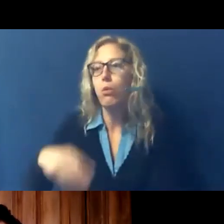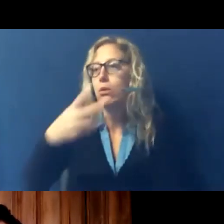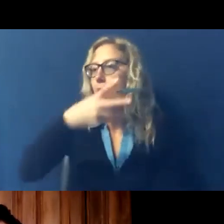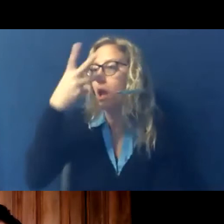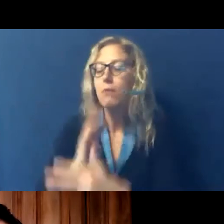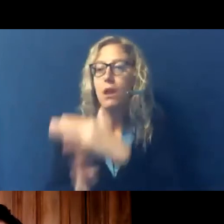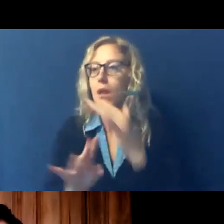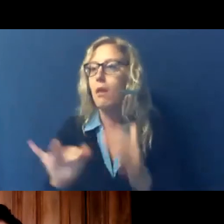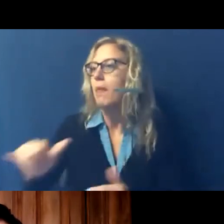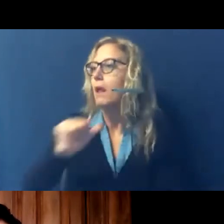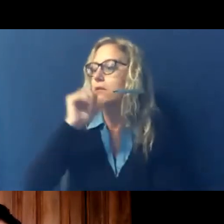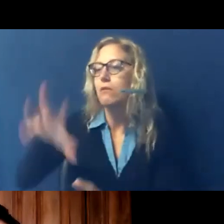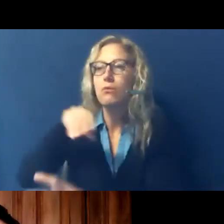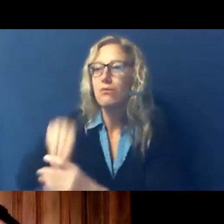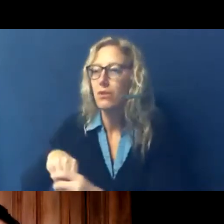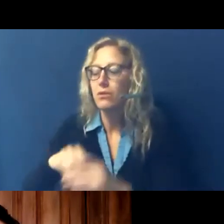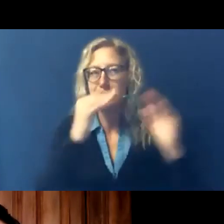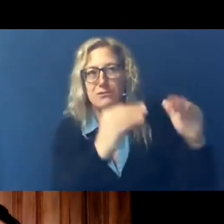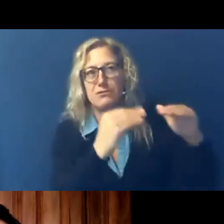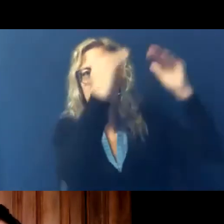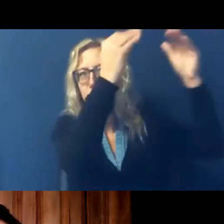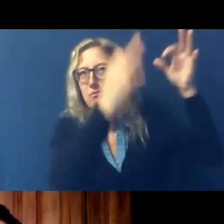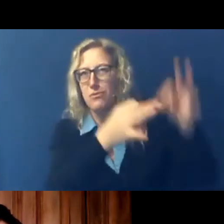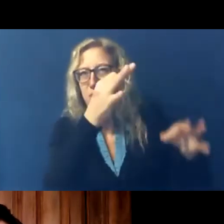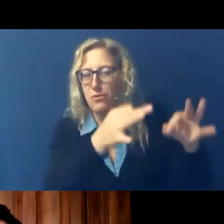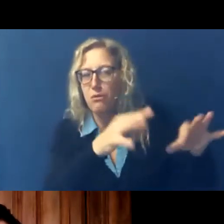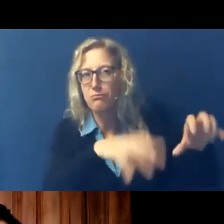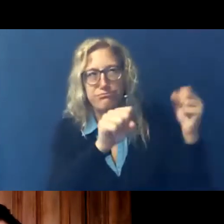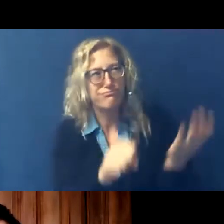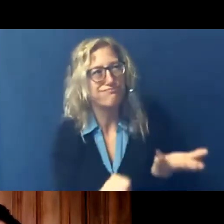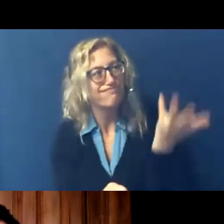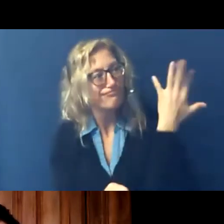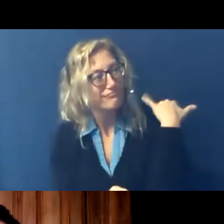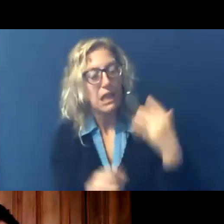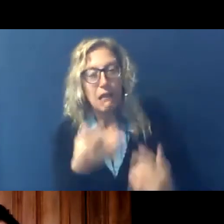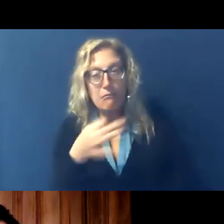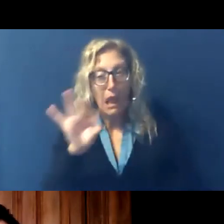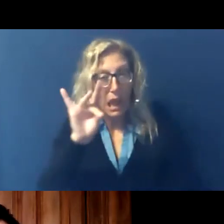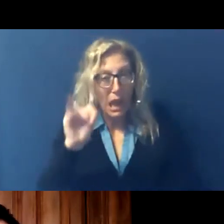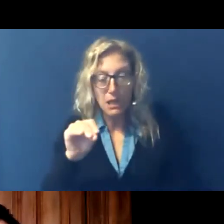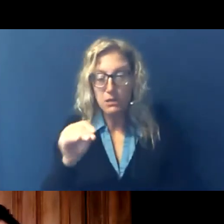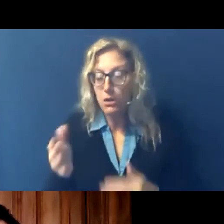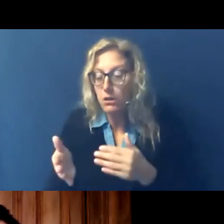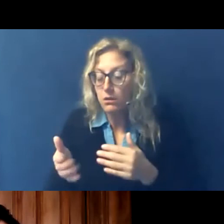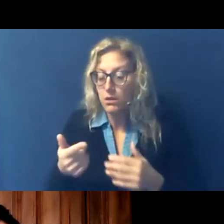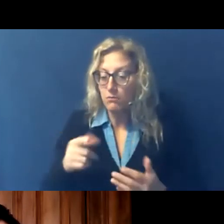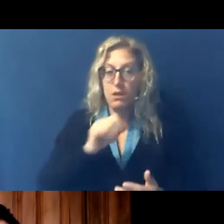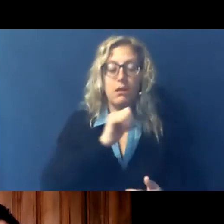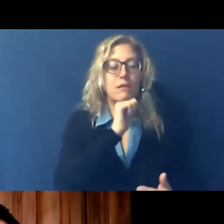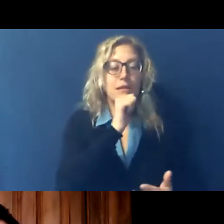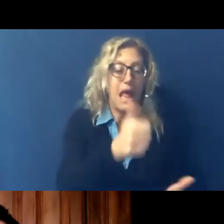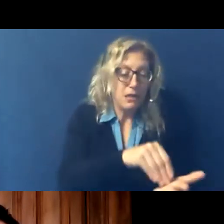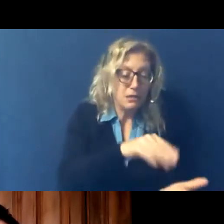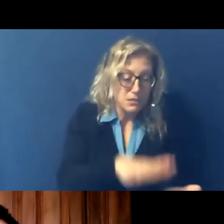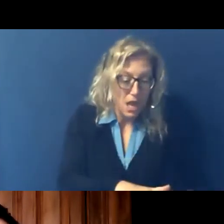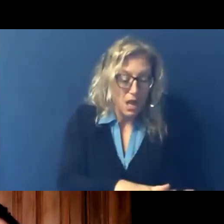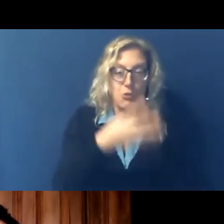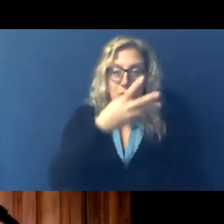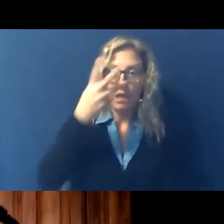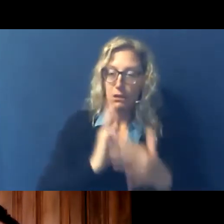undocumented immigrants. The Supreme Court held in a case in the 1980s that whatever you can say about undocumented immigrants, they are